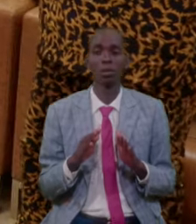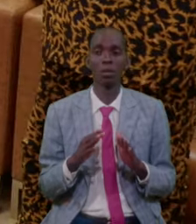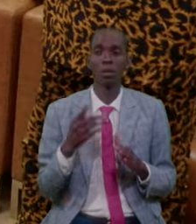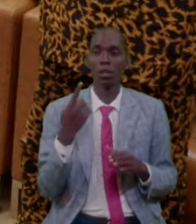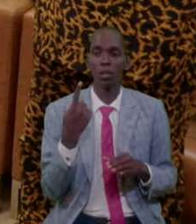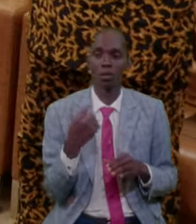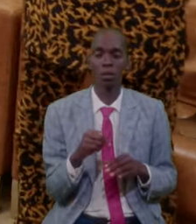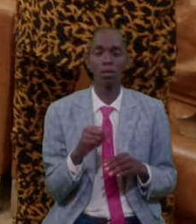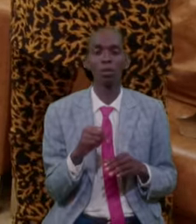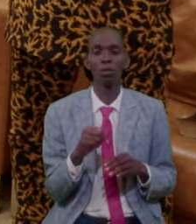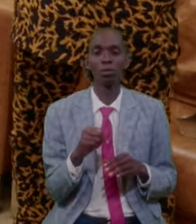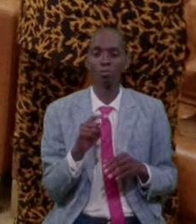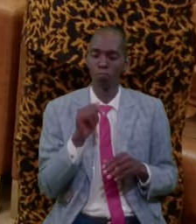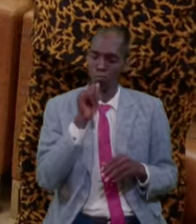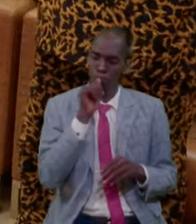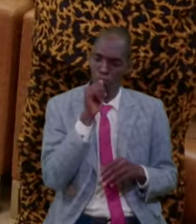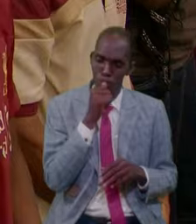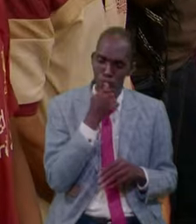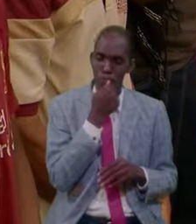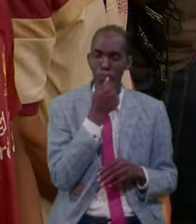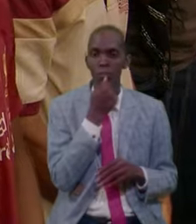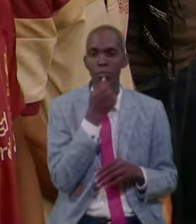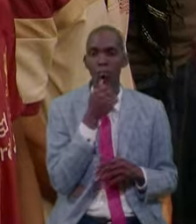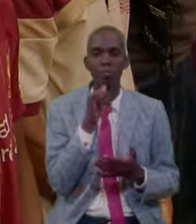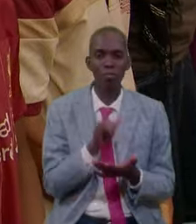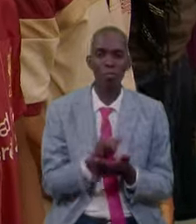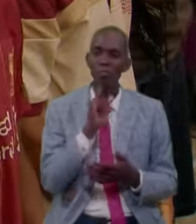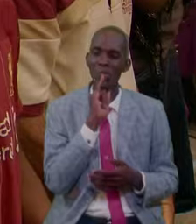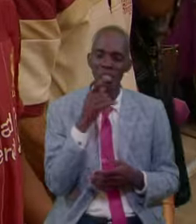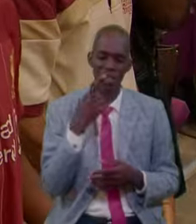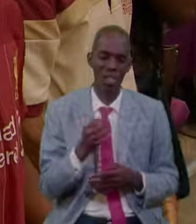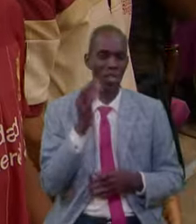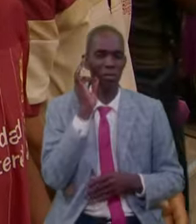the long suffering. That's the fruit.